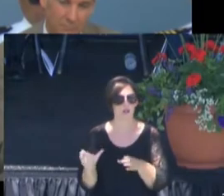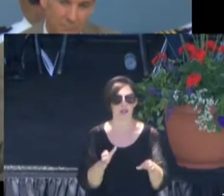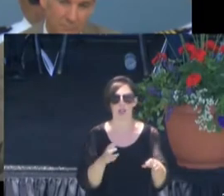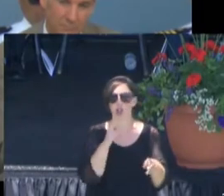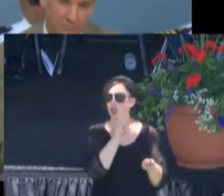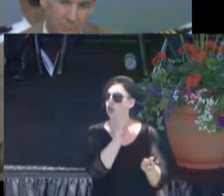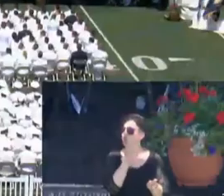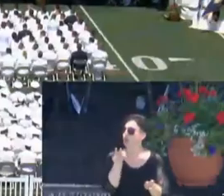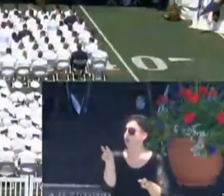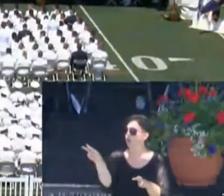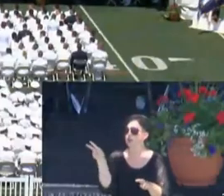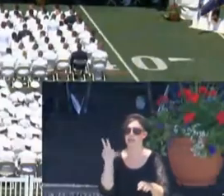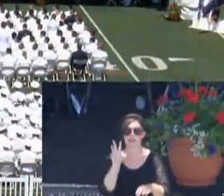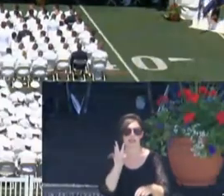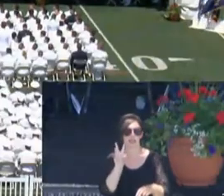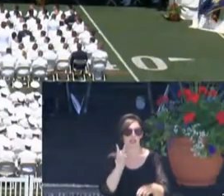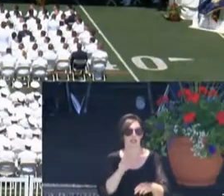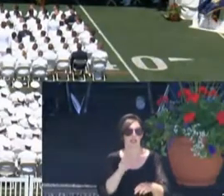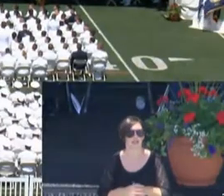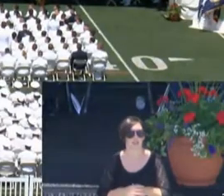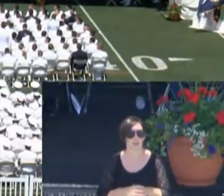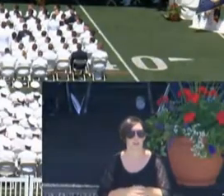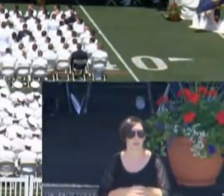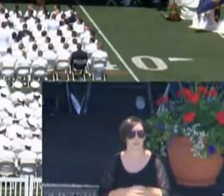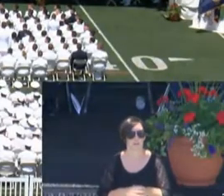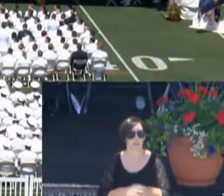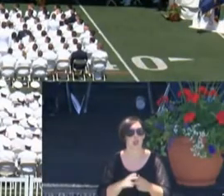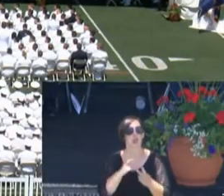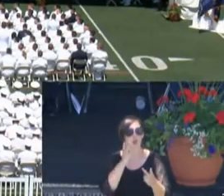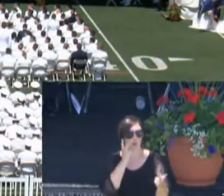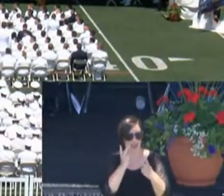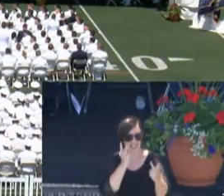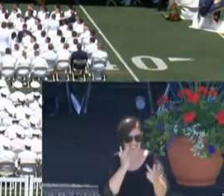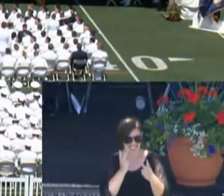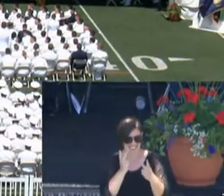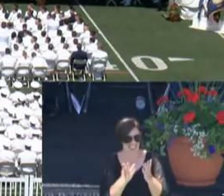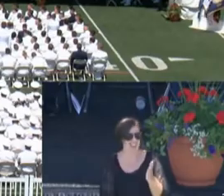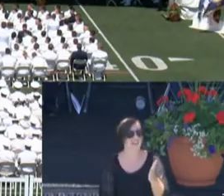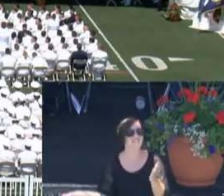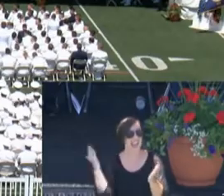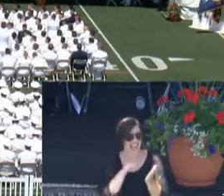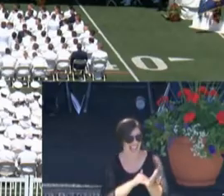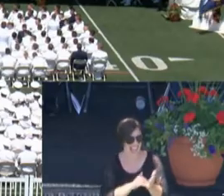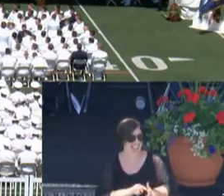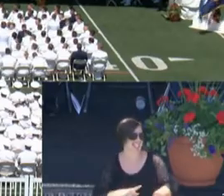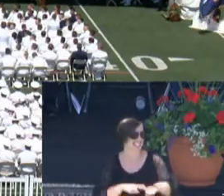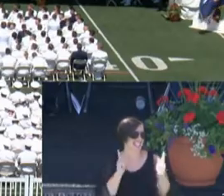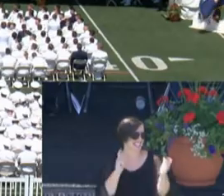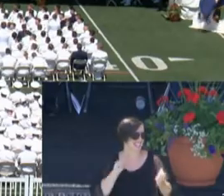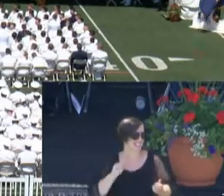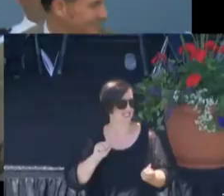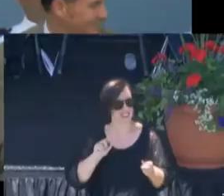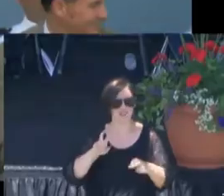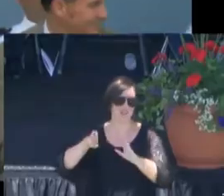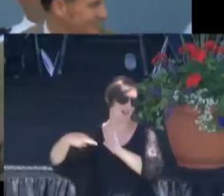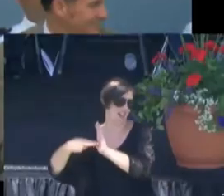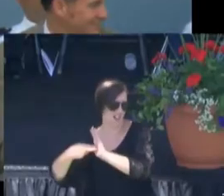6 officers. You will see them again in a different capacity.